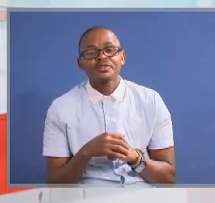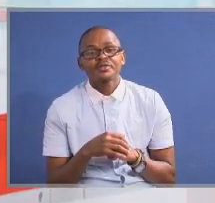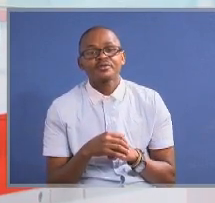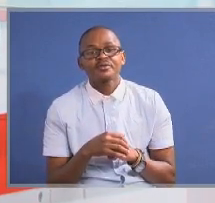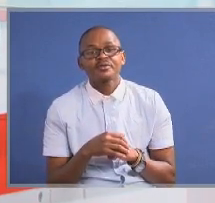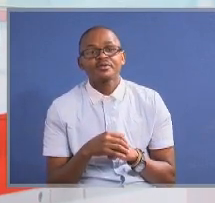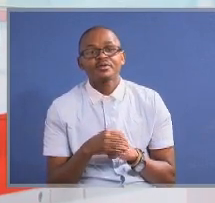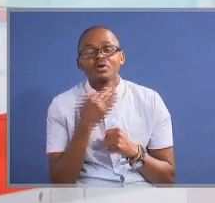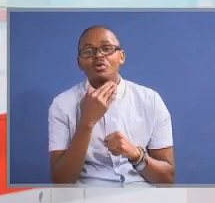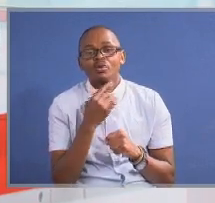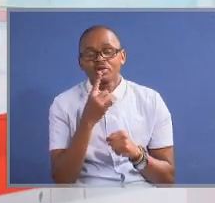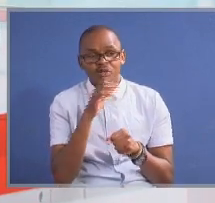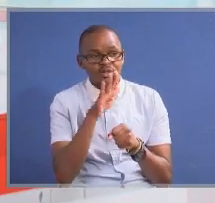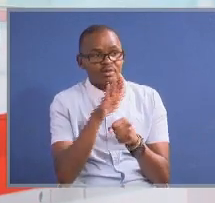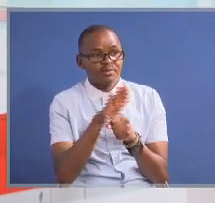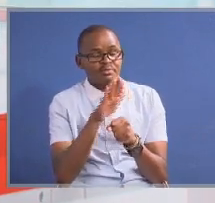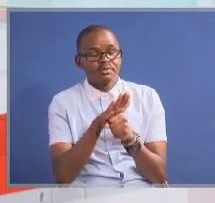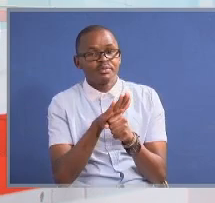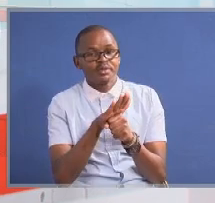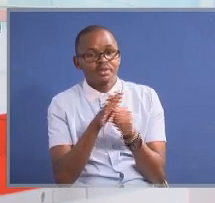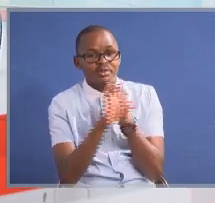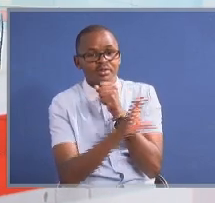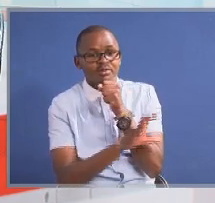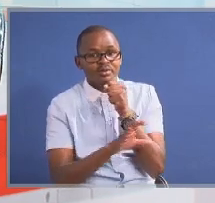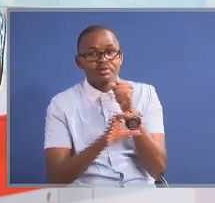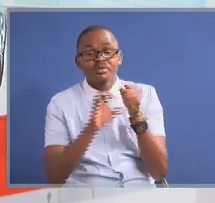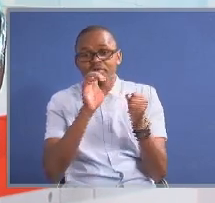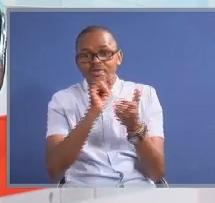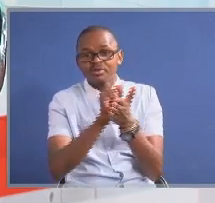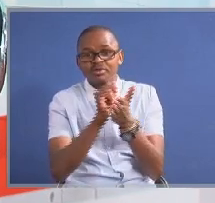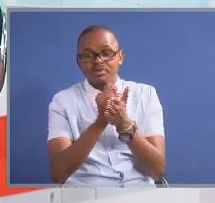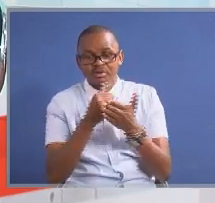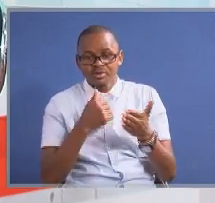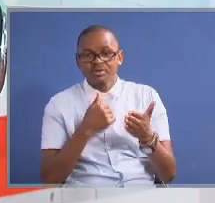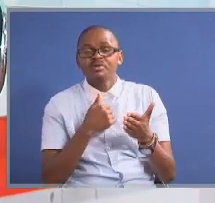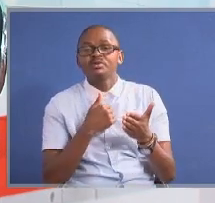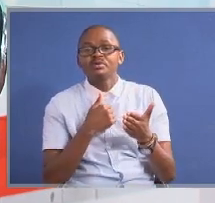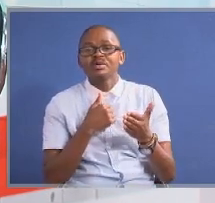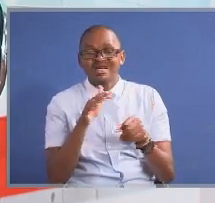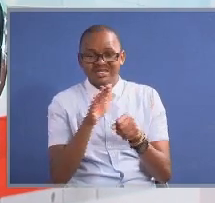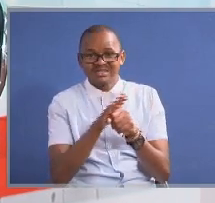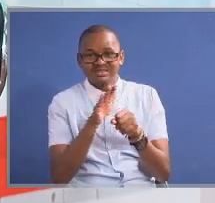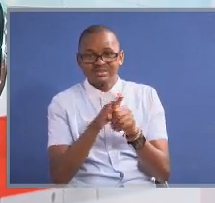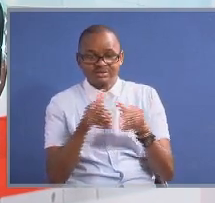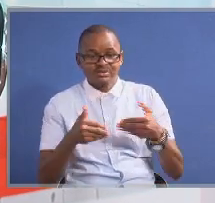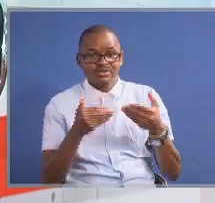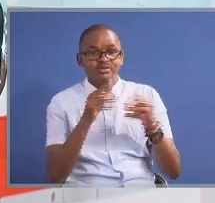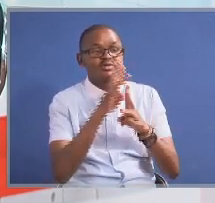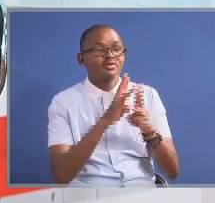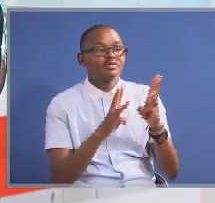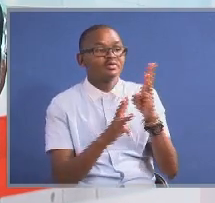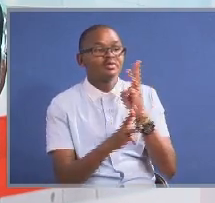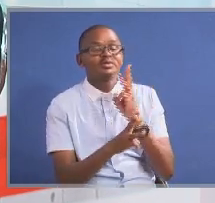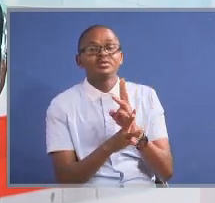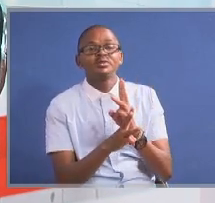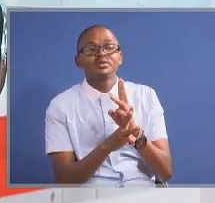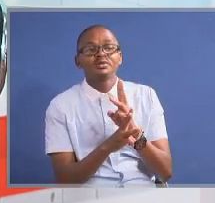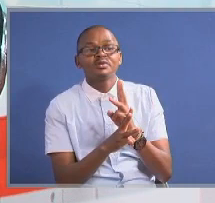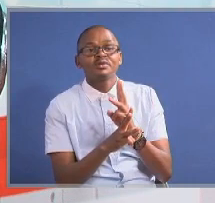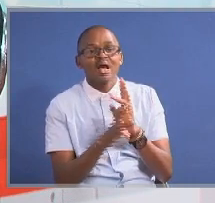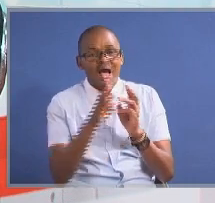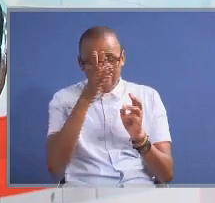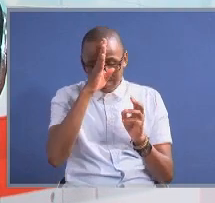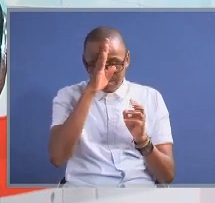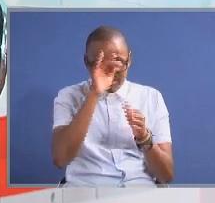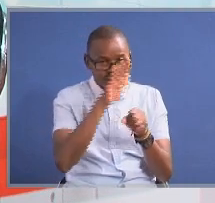I think this is a very promising continent. Okay. A continent that has a lot to offer to the world, has is